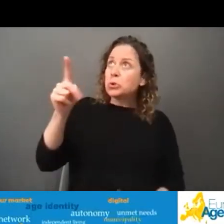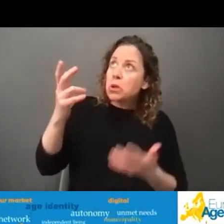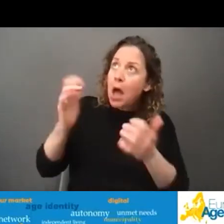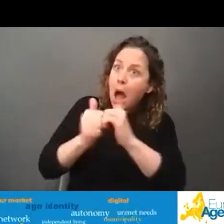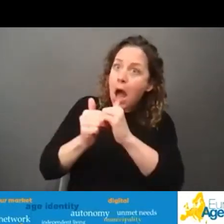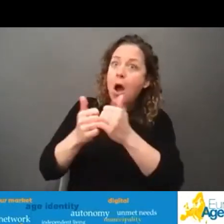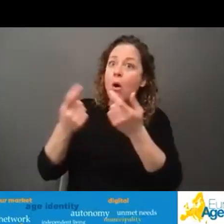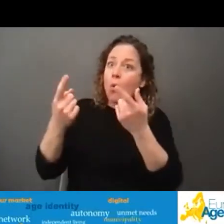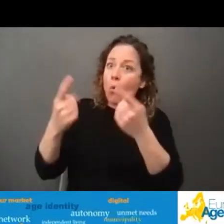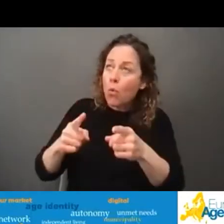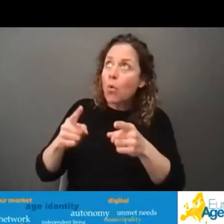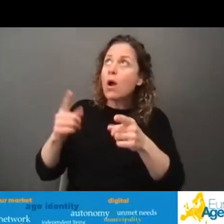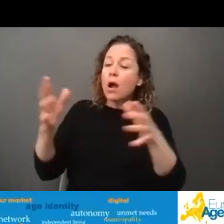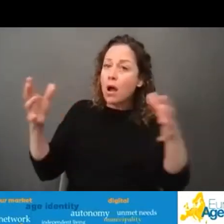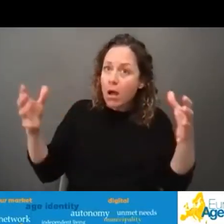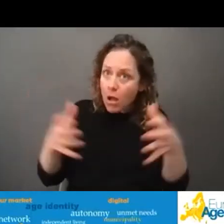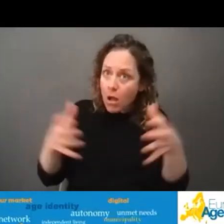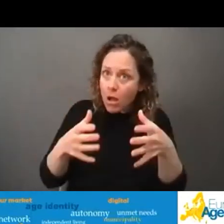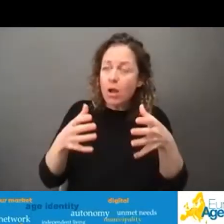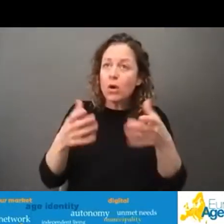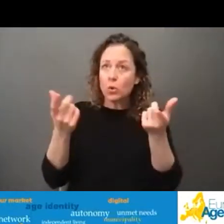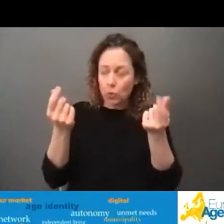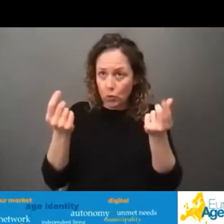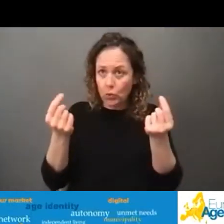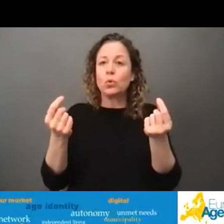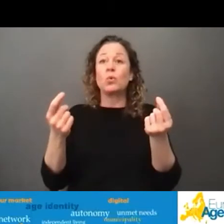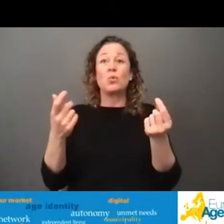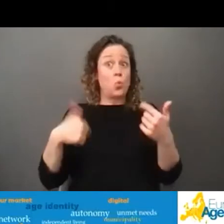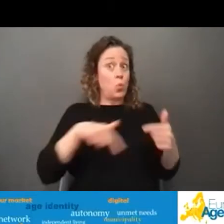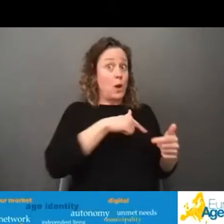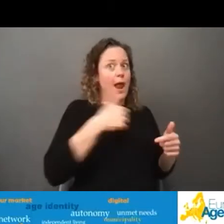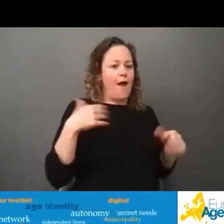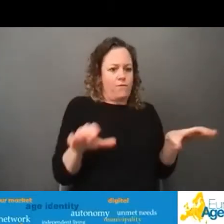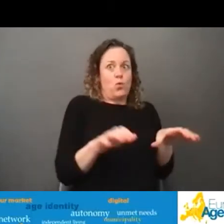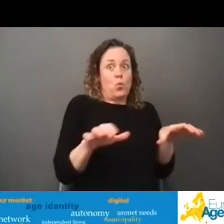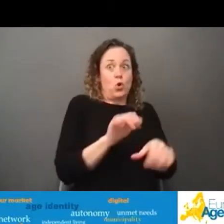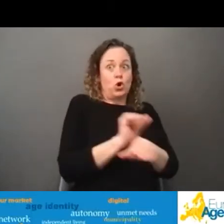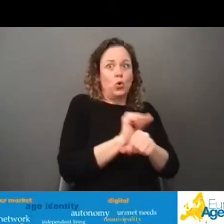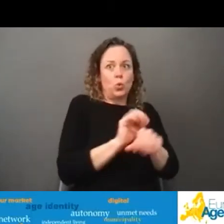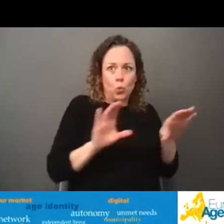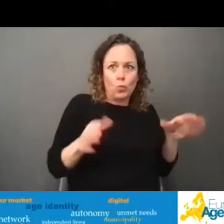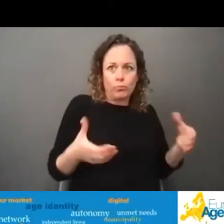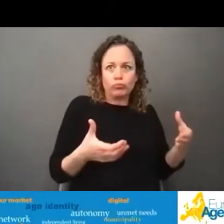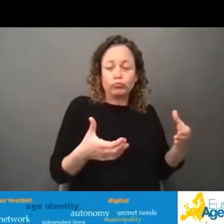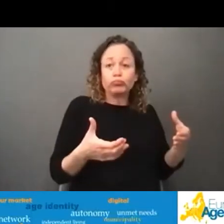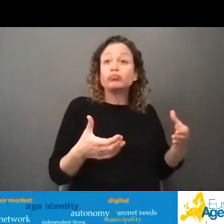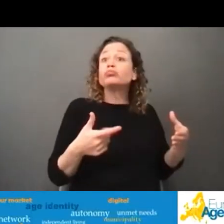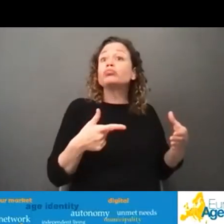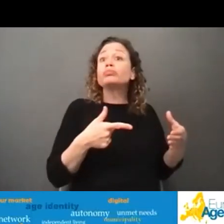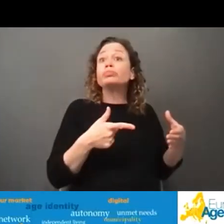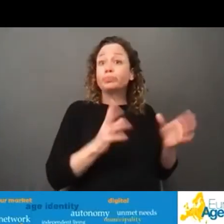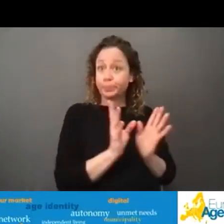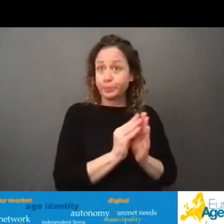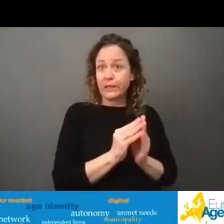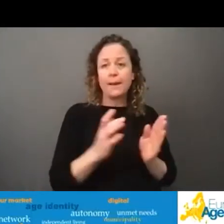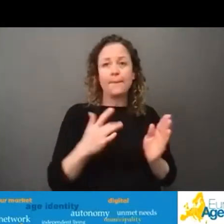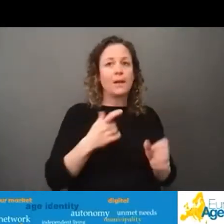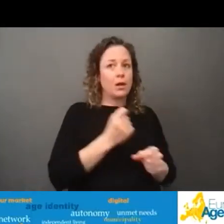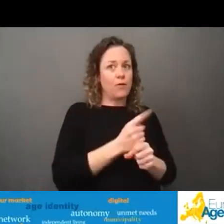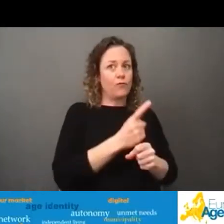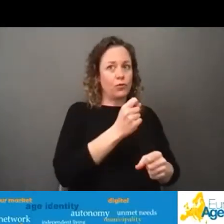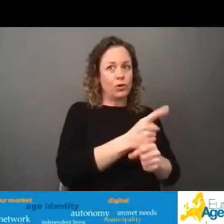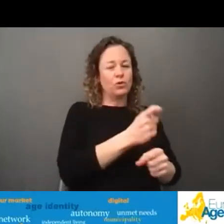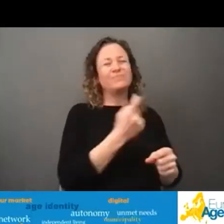people, it's called the Open-Ended Working Group on Aging. It meets once a year. We didn't meet last year because of